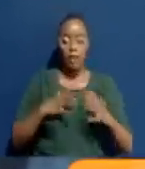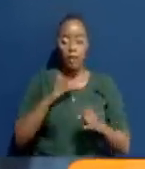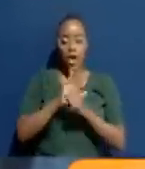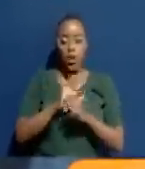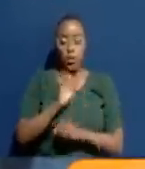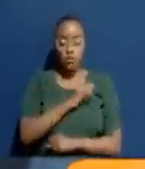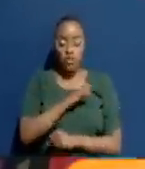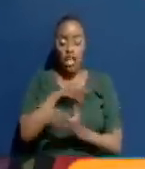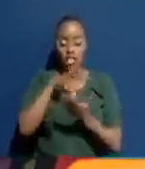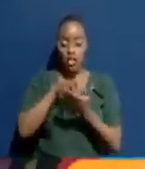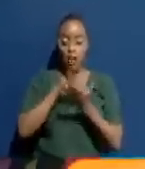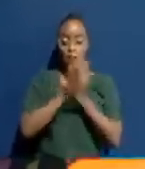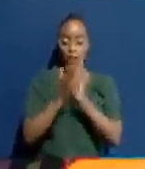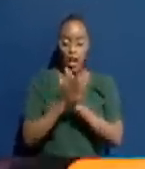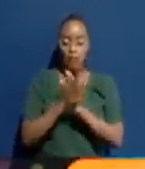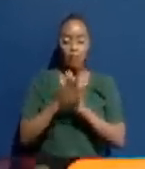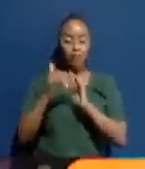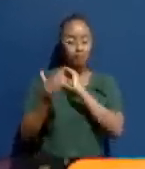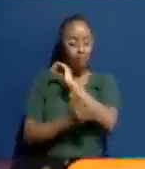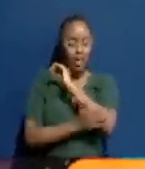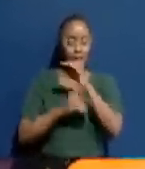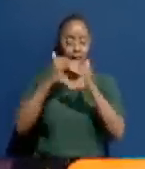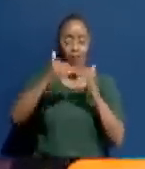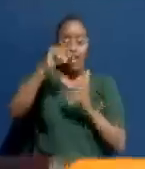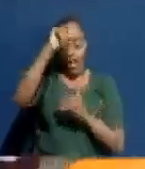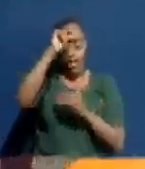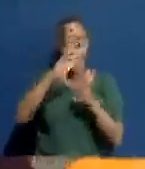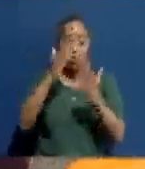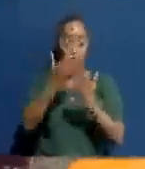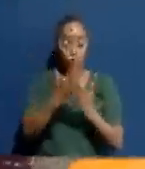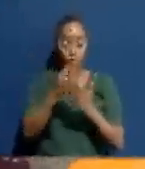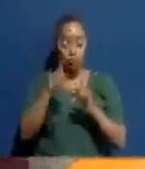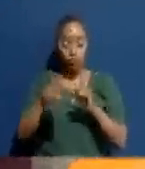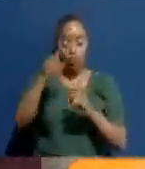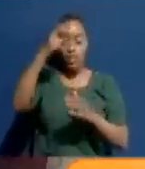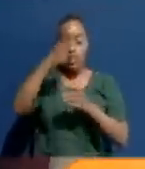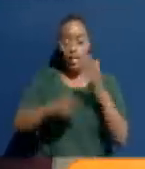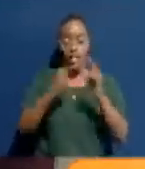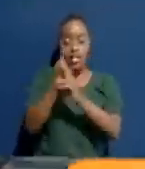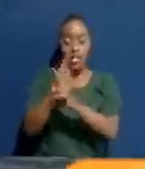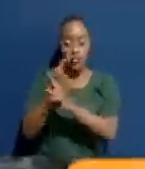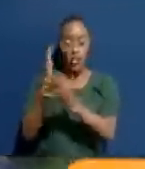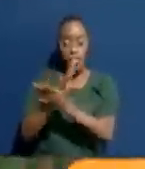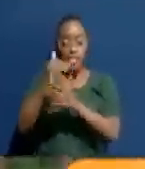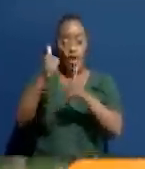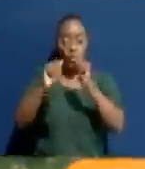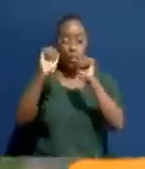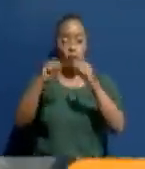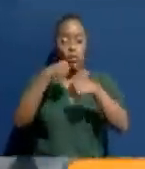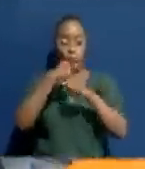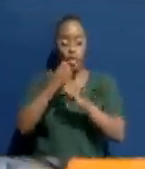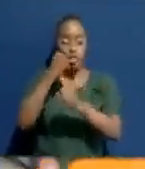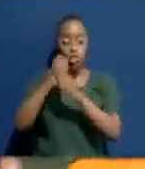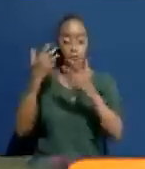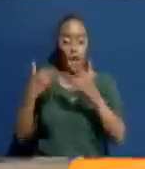the situation will get worse soon following the government's proposal to increase taxes in different sectors, which could lead to job